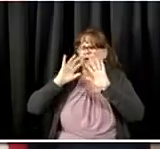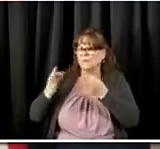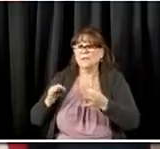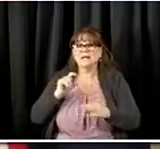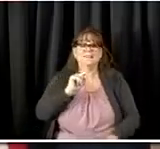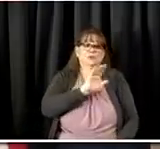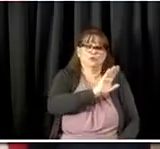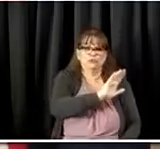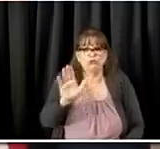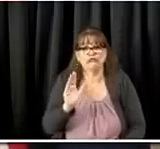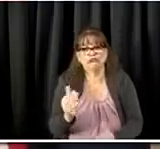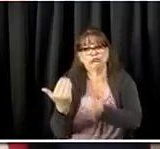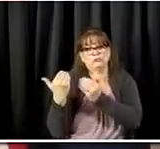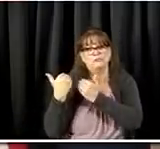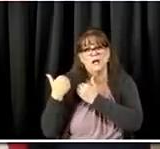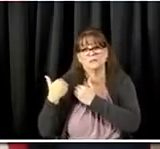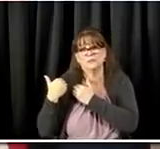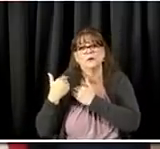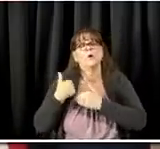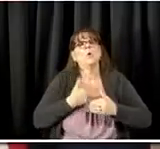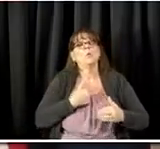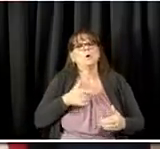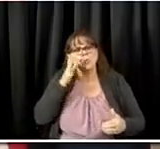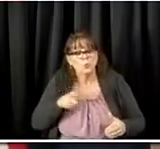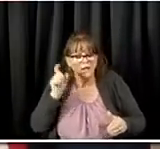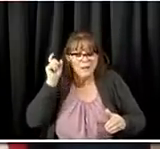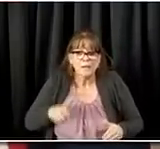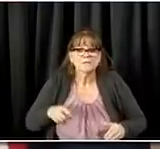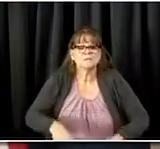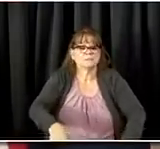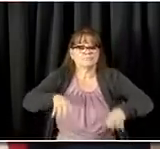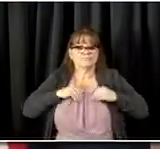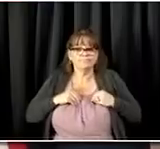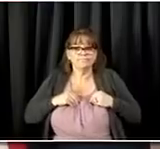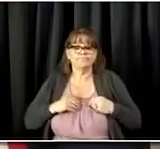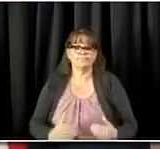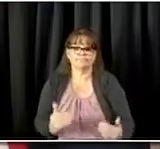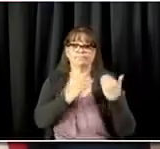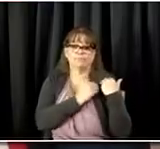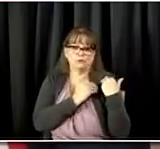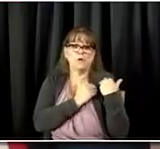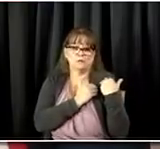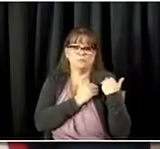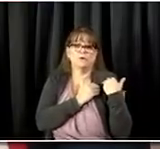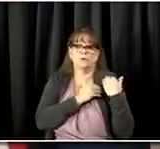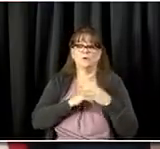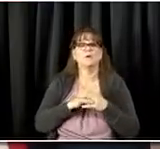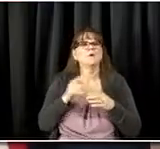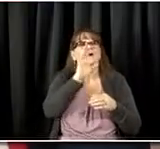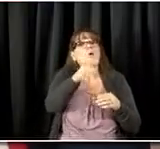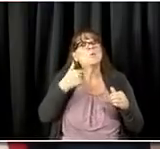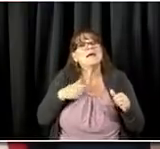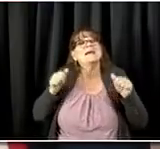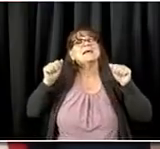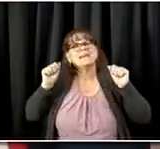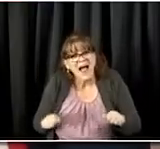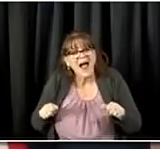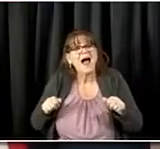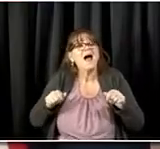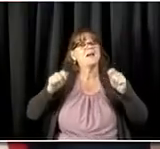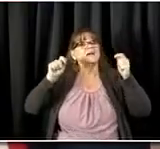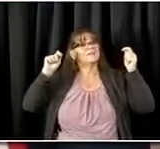live with the consequences. So it doesn't mean we don't celebrate. We're celebrating at home with the people we live with. We will, of course, be doing Zoom